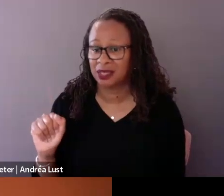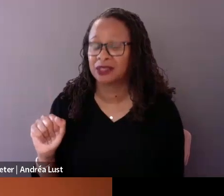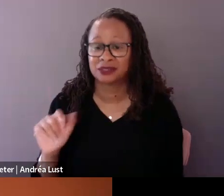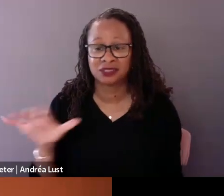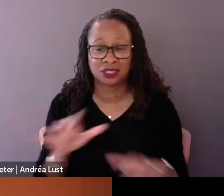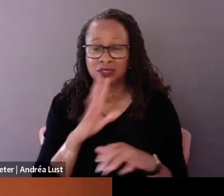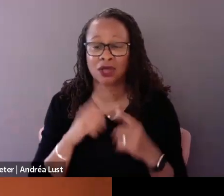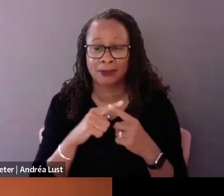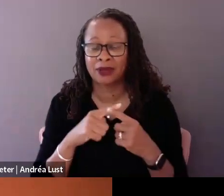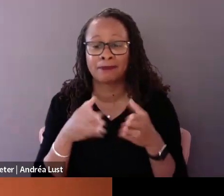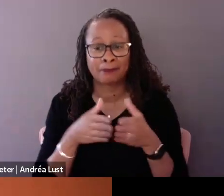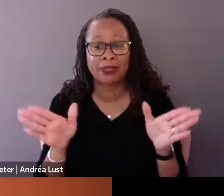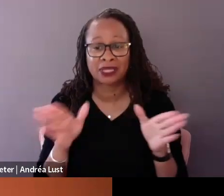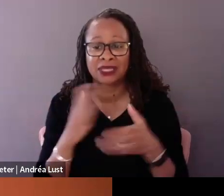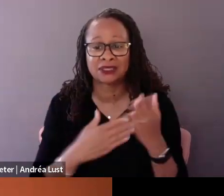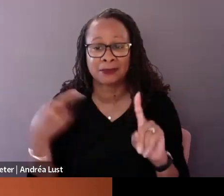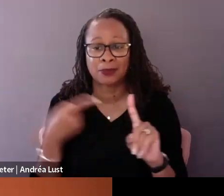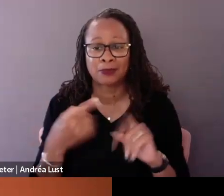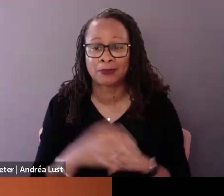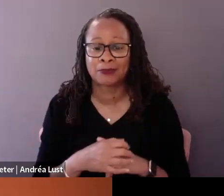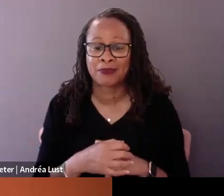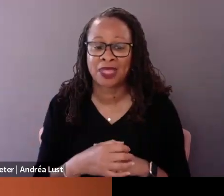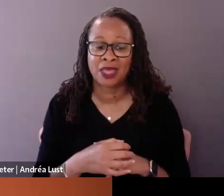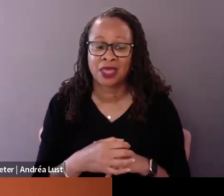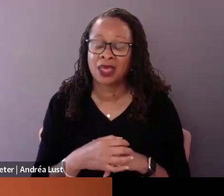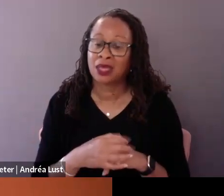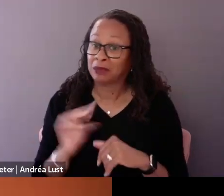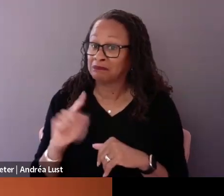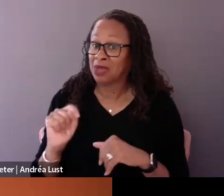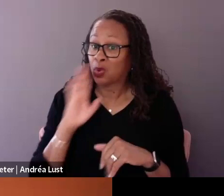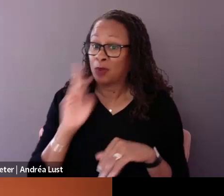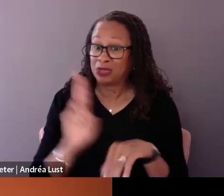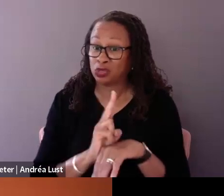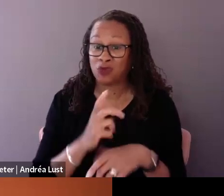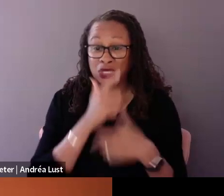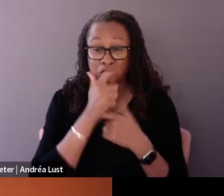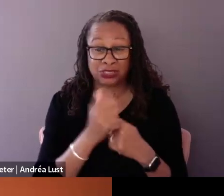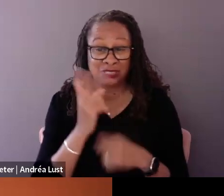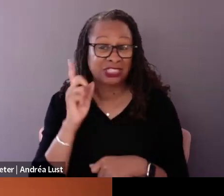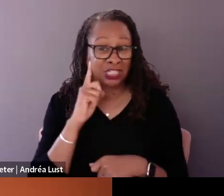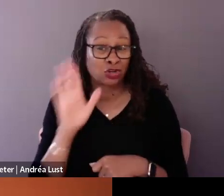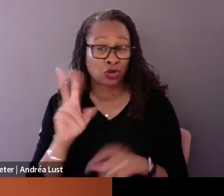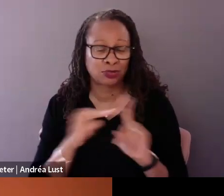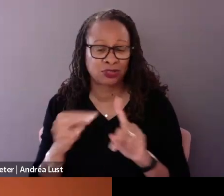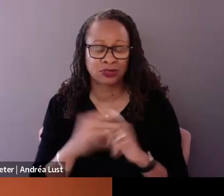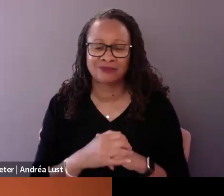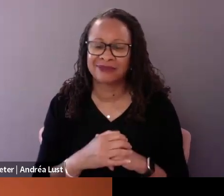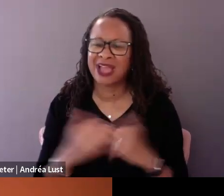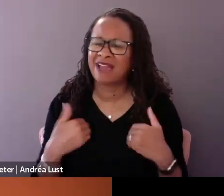at some point. But it would certainly be useful, helpful, and interesting to hear that. And I wanted to ask